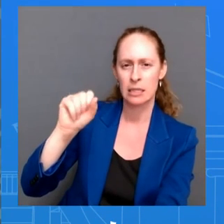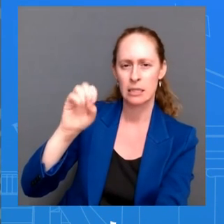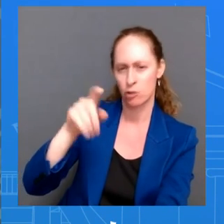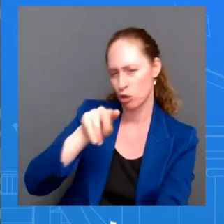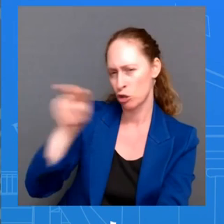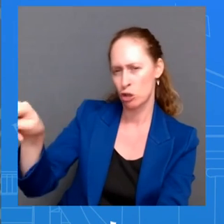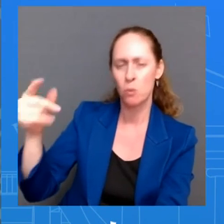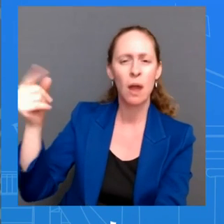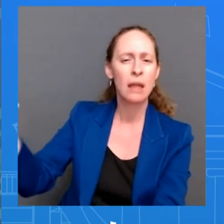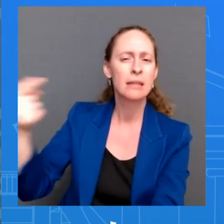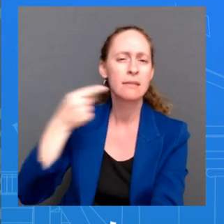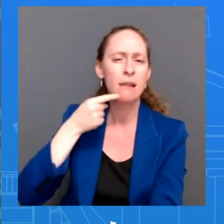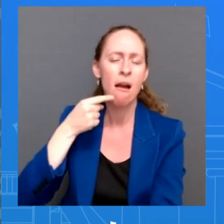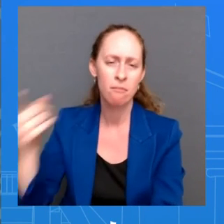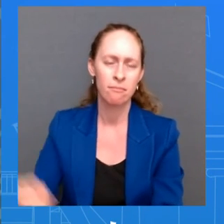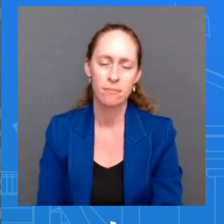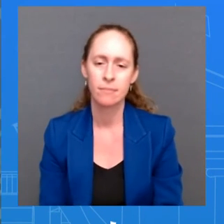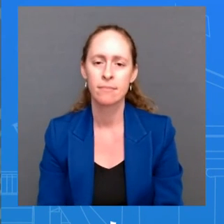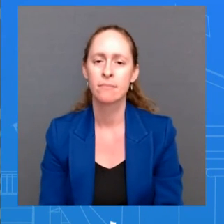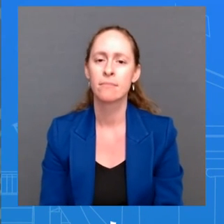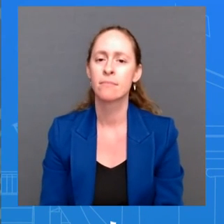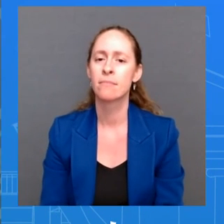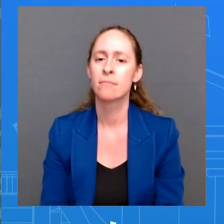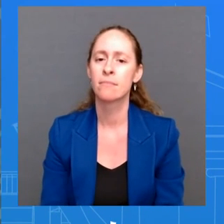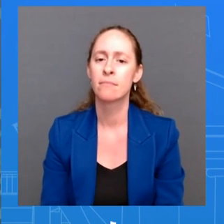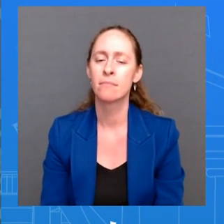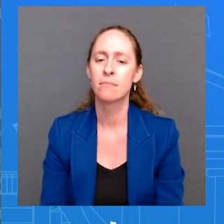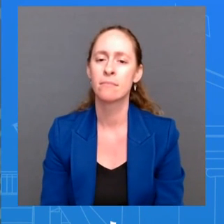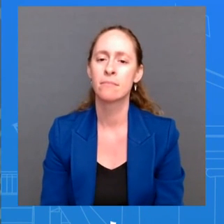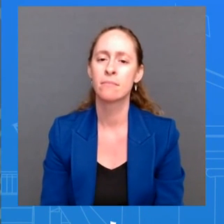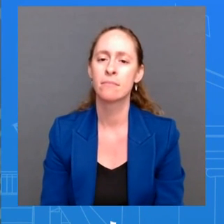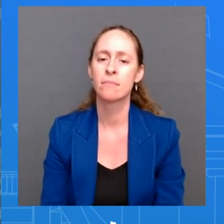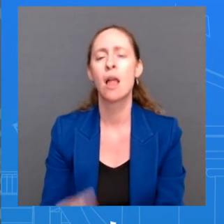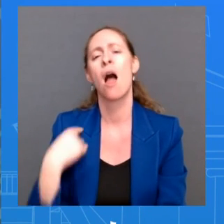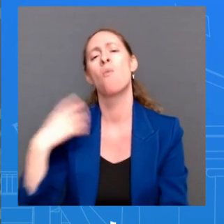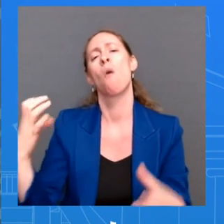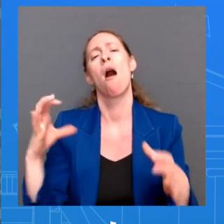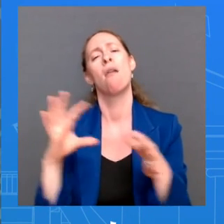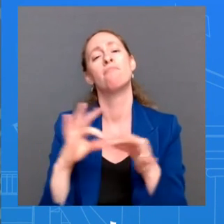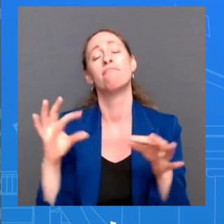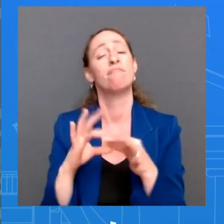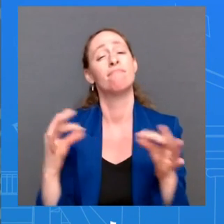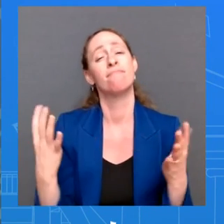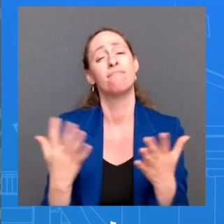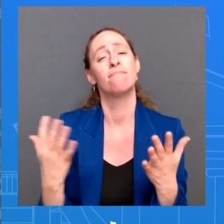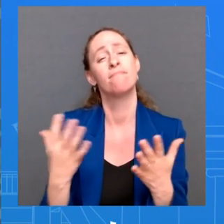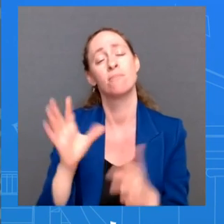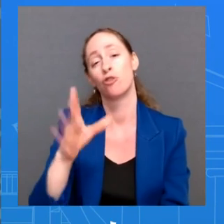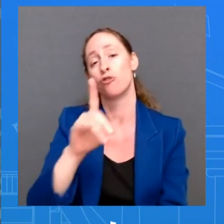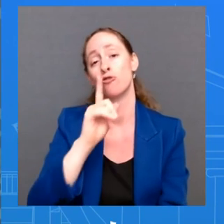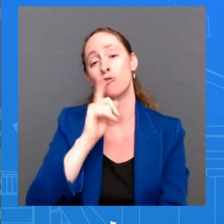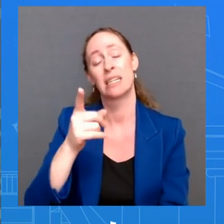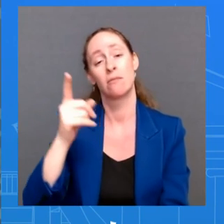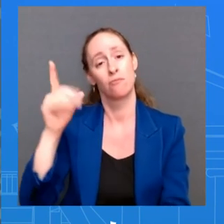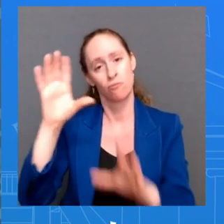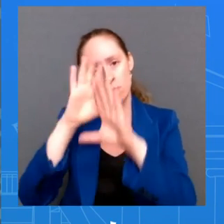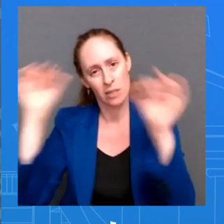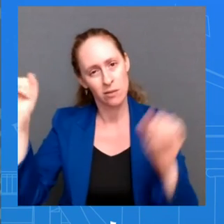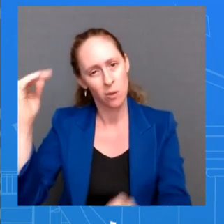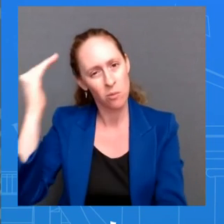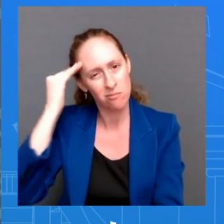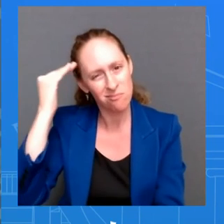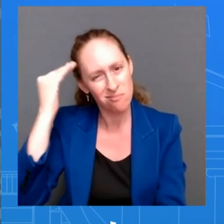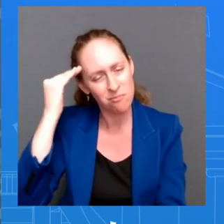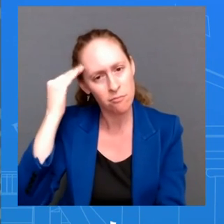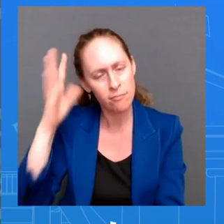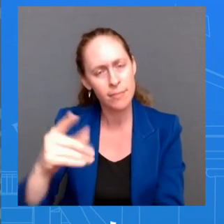What I want to say is that it is a decision that the president takes very seriously. He understands the burden